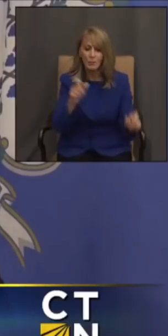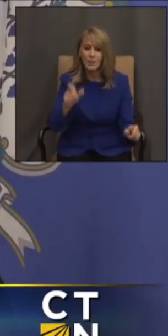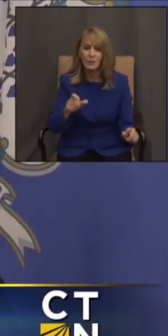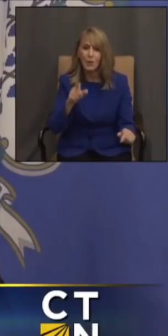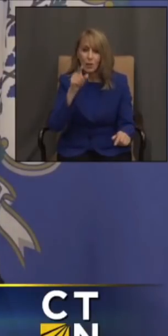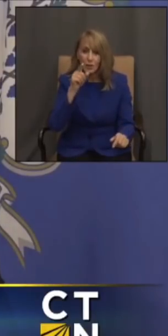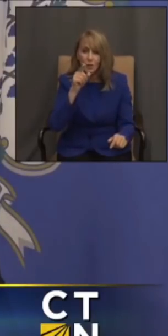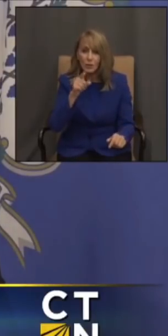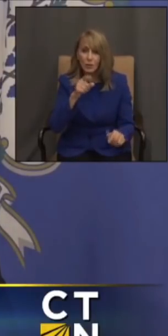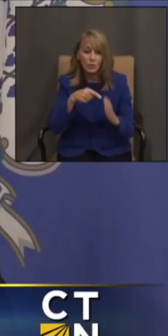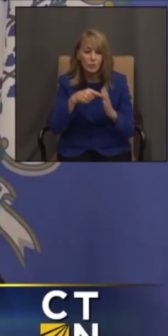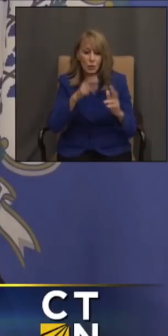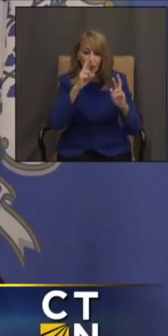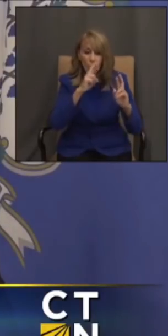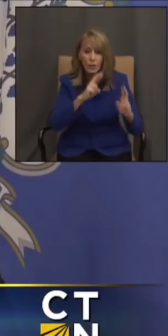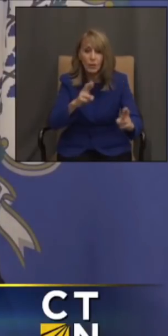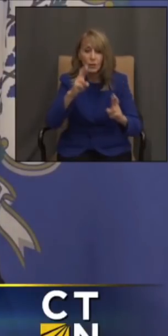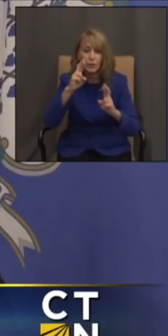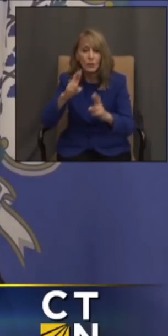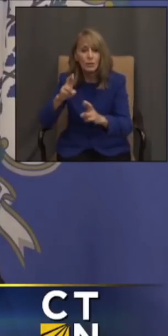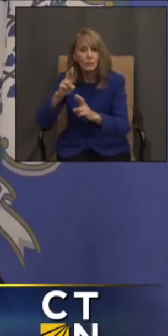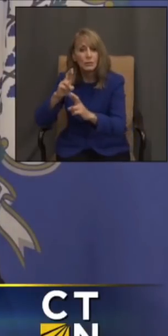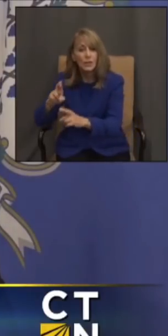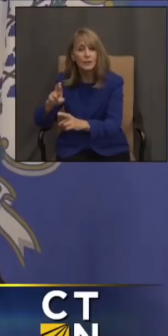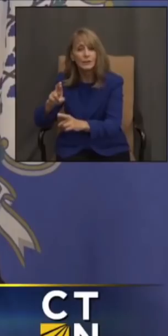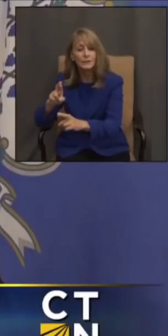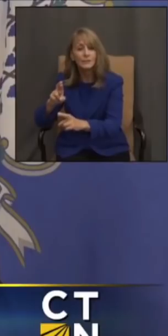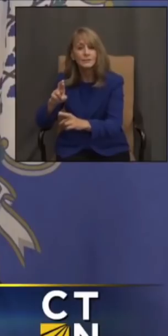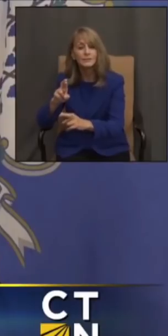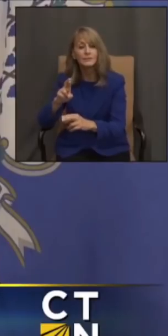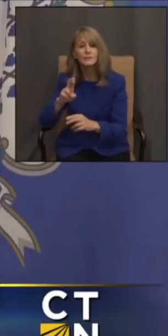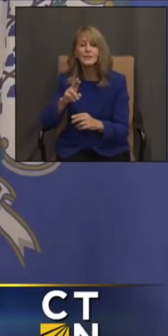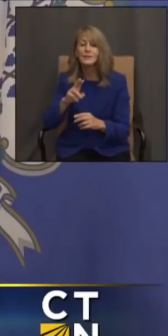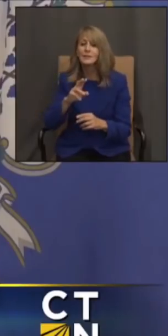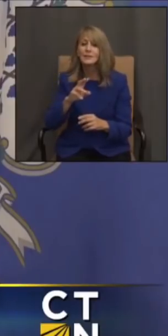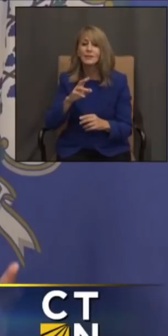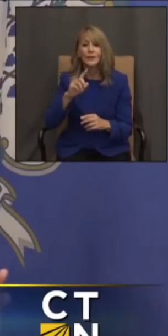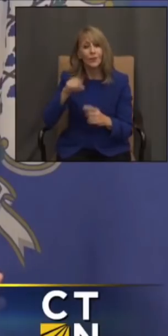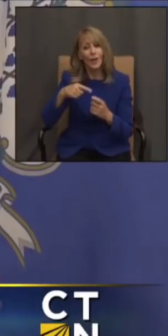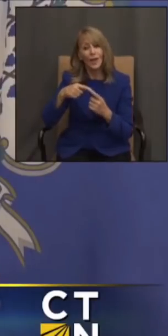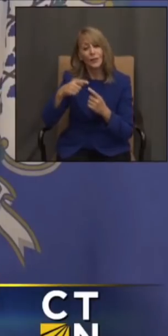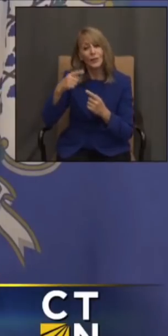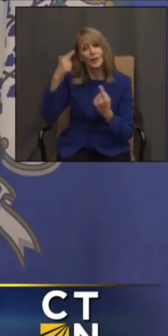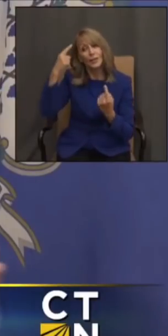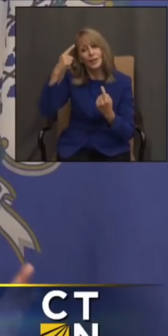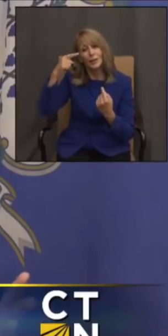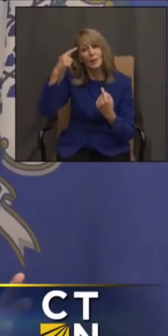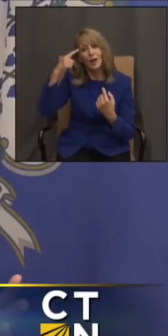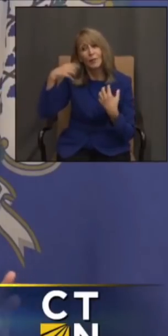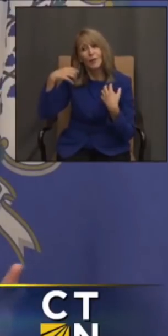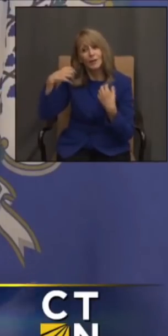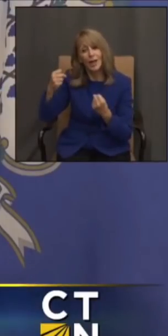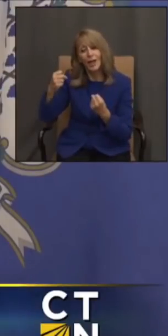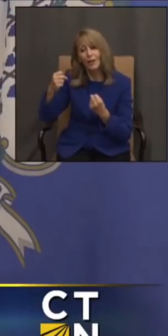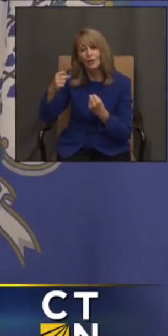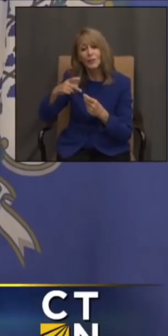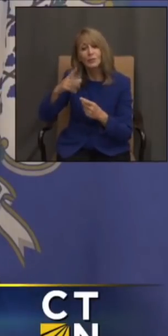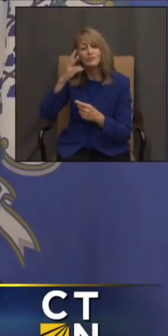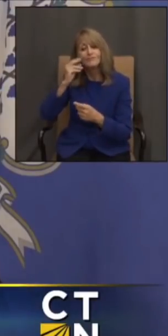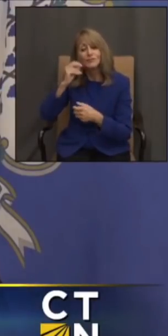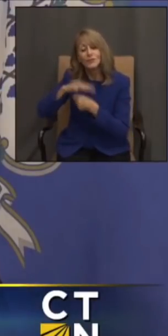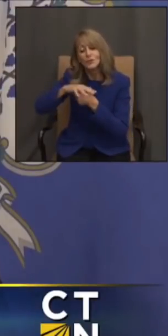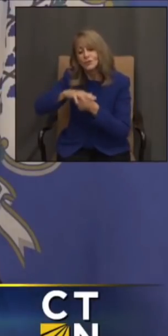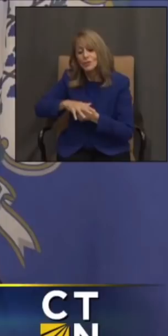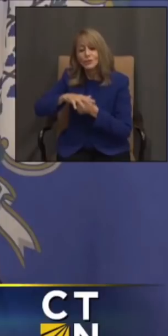well. And I think it's the same thing as we think about mental health and distress and some of the stress that